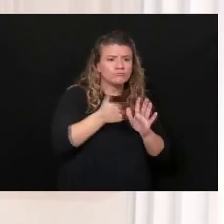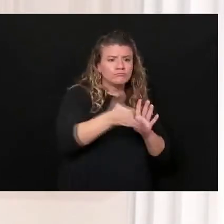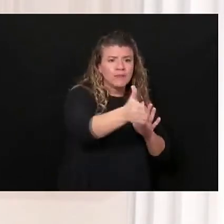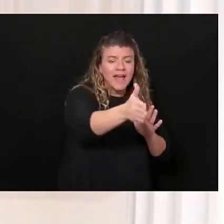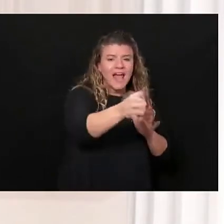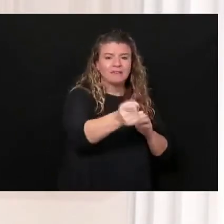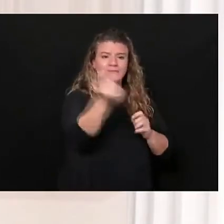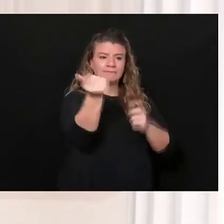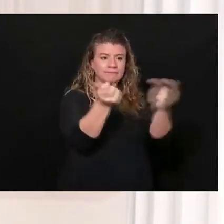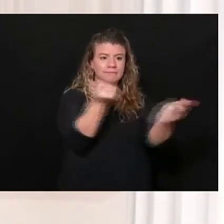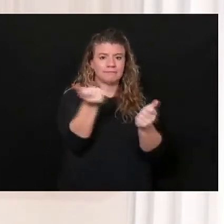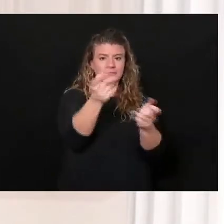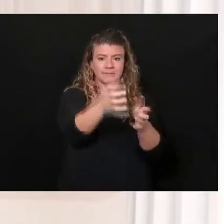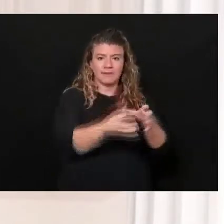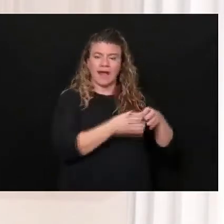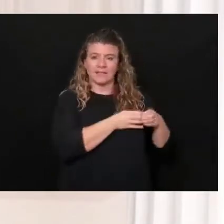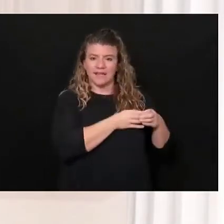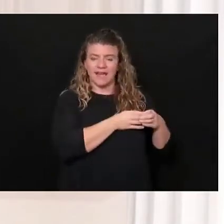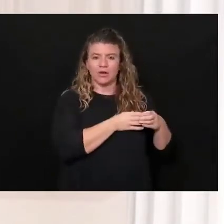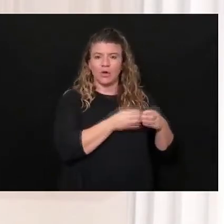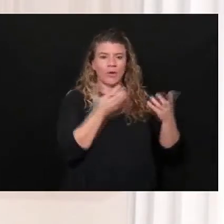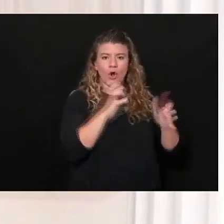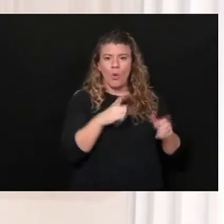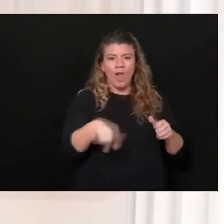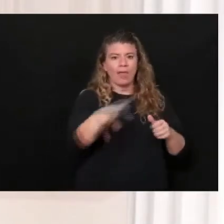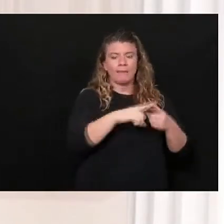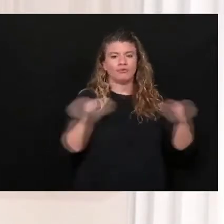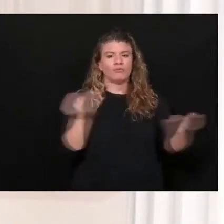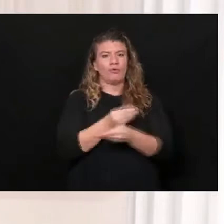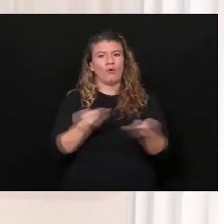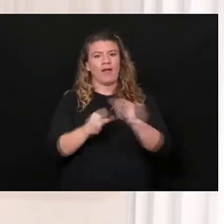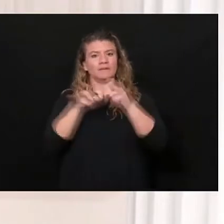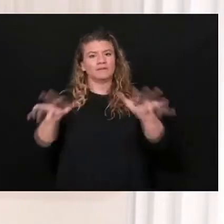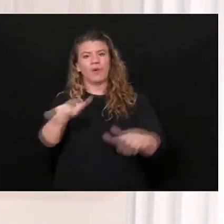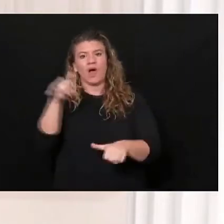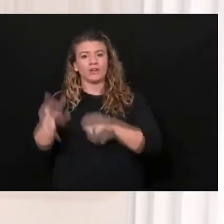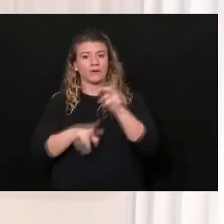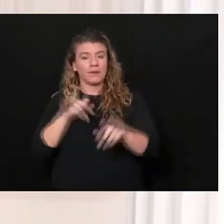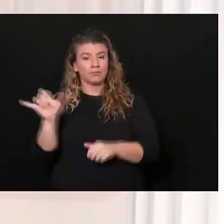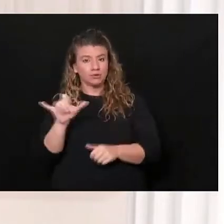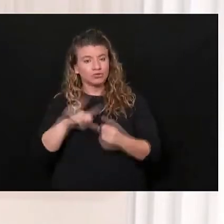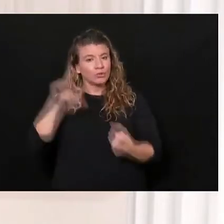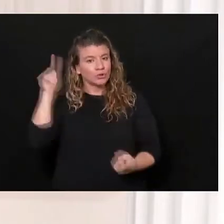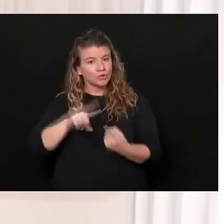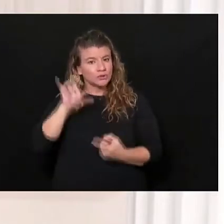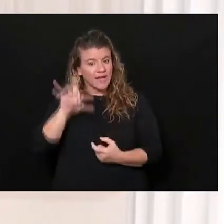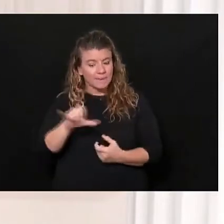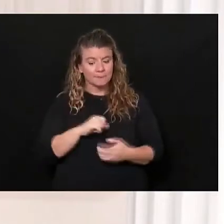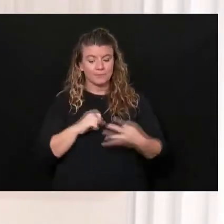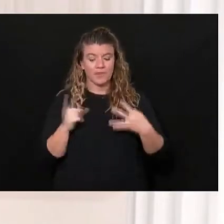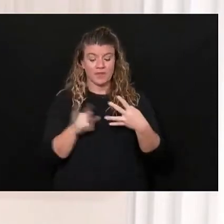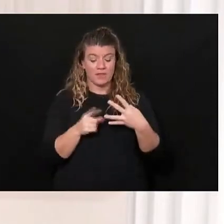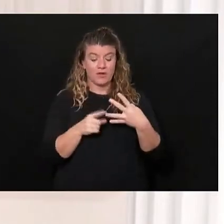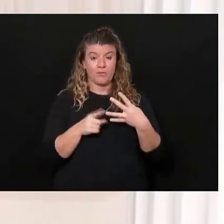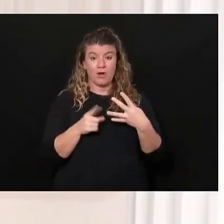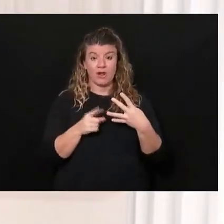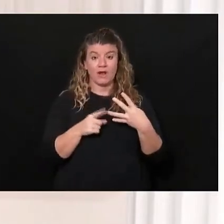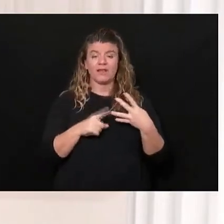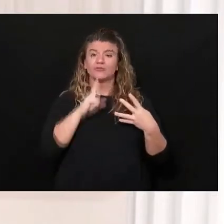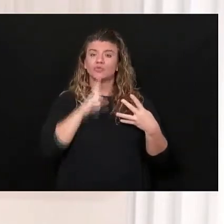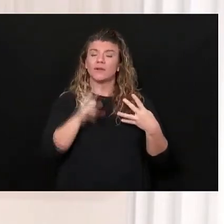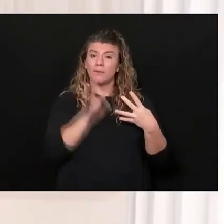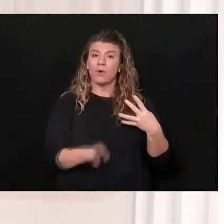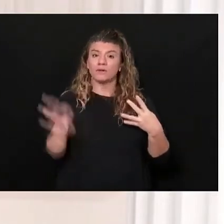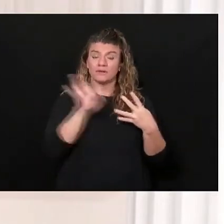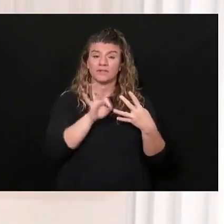infect unintentionally to try to reduce the rate of spread of COVID-19. The third part, which is really important, which